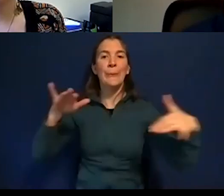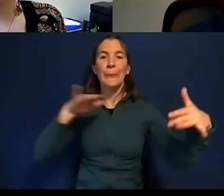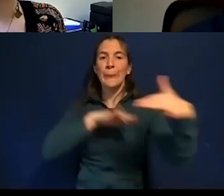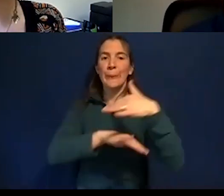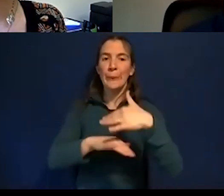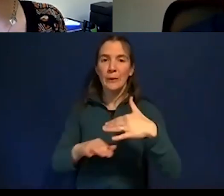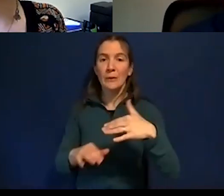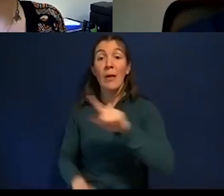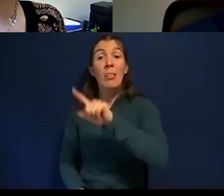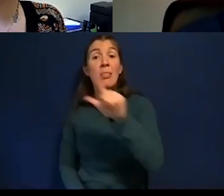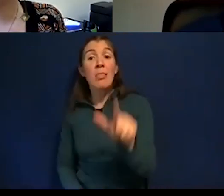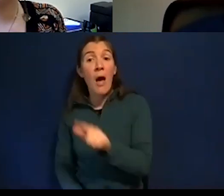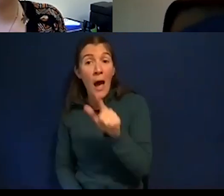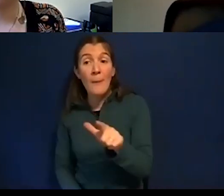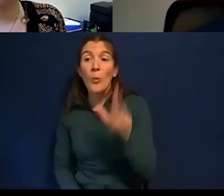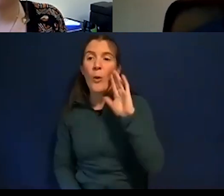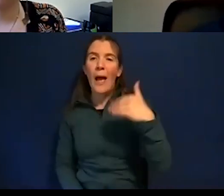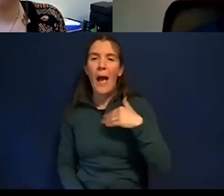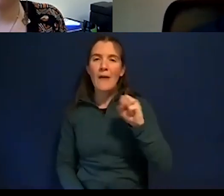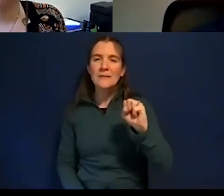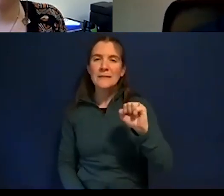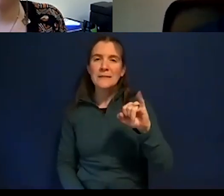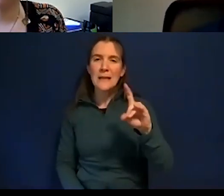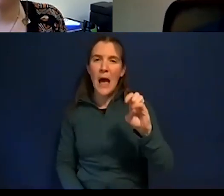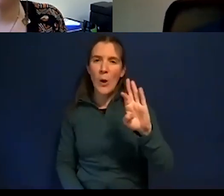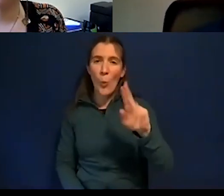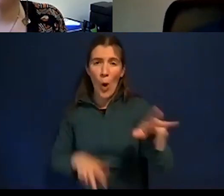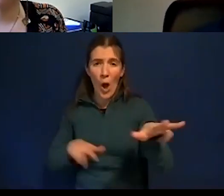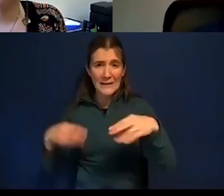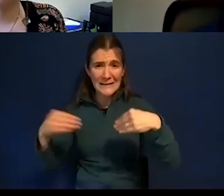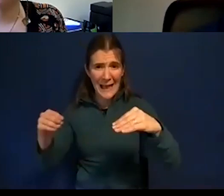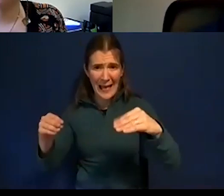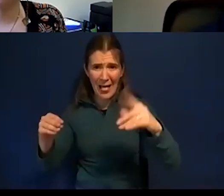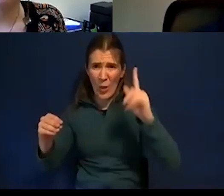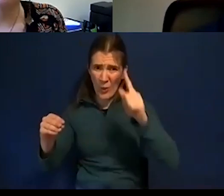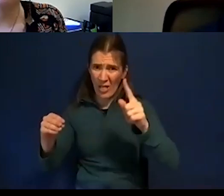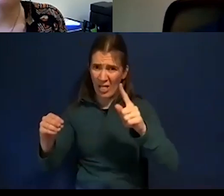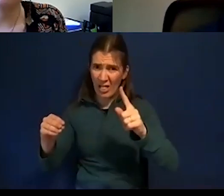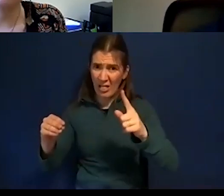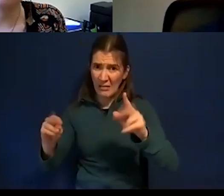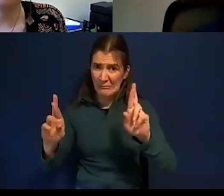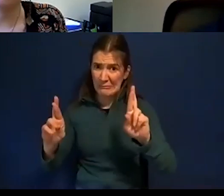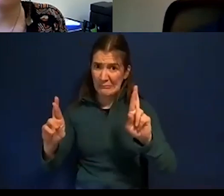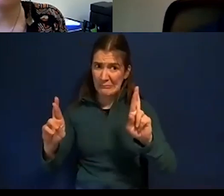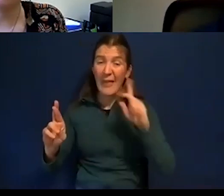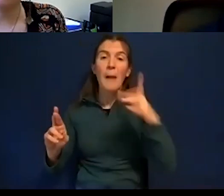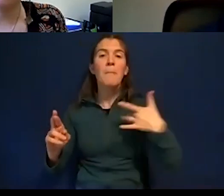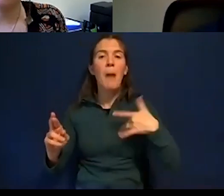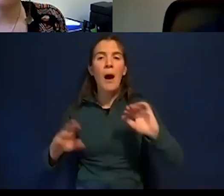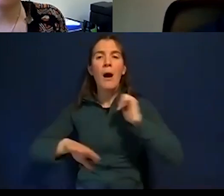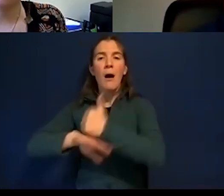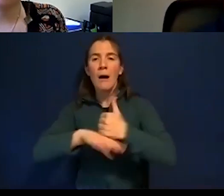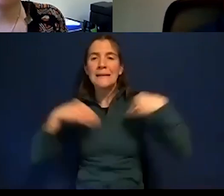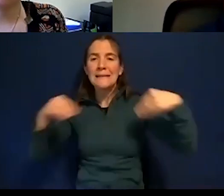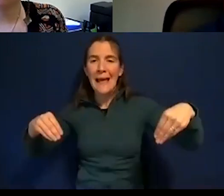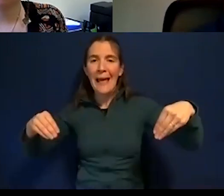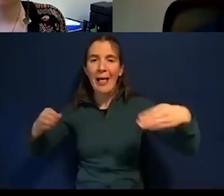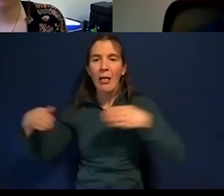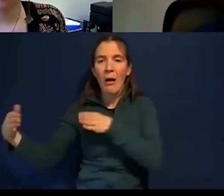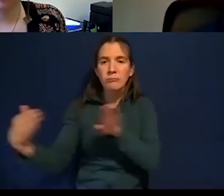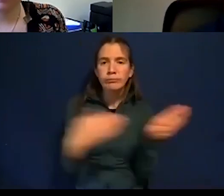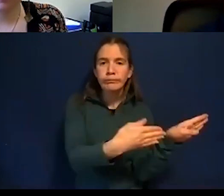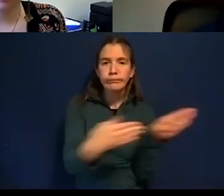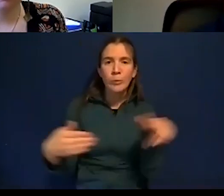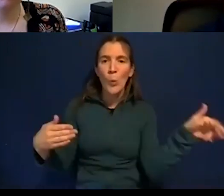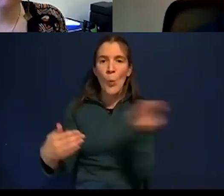guess the library doing their sidewalk sales. Is that something that might be hopefully coming soon? With the sidewalk sales to get more people into town and, you